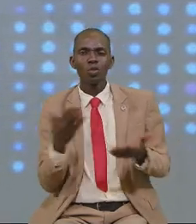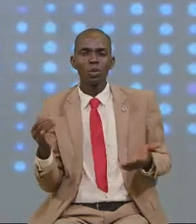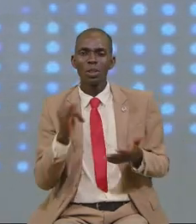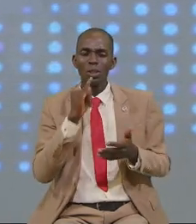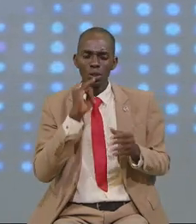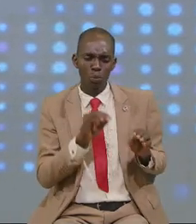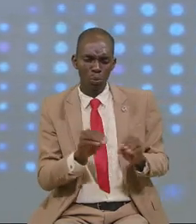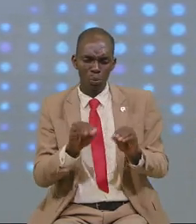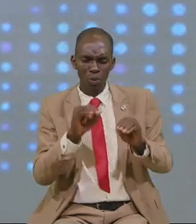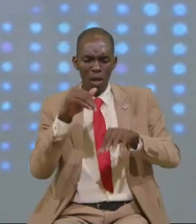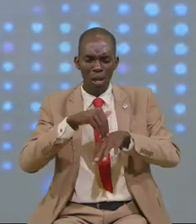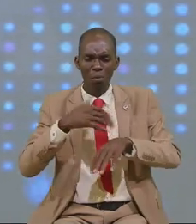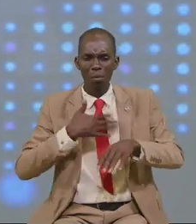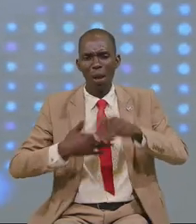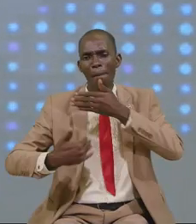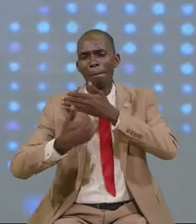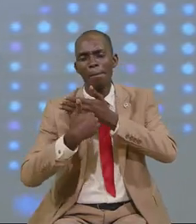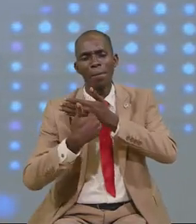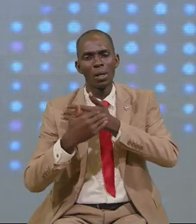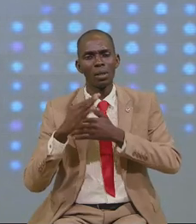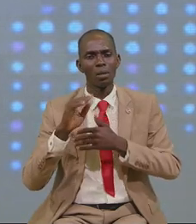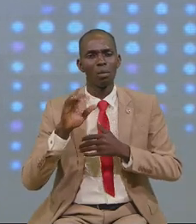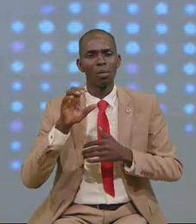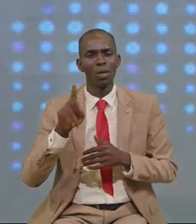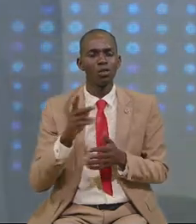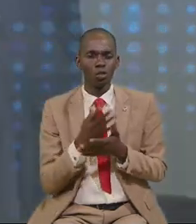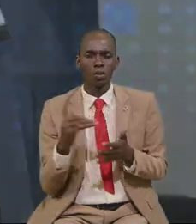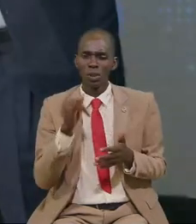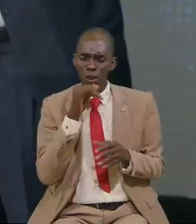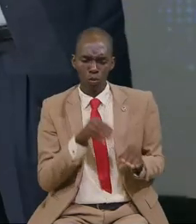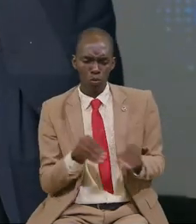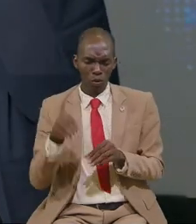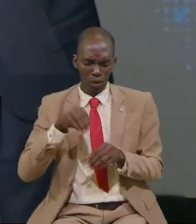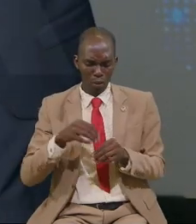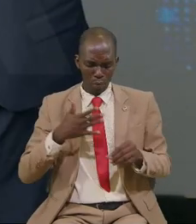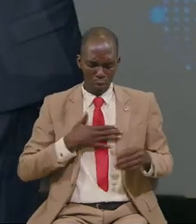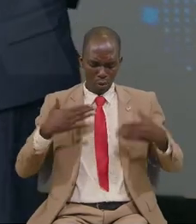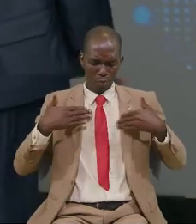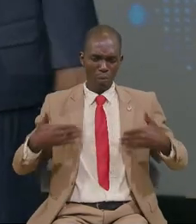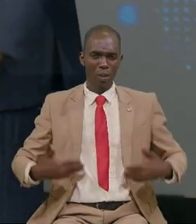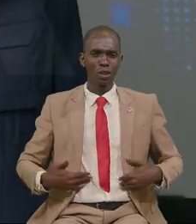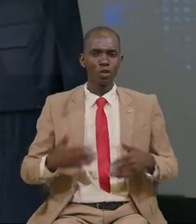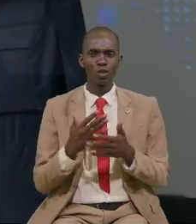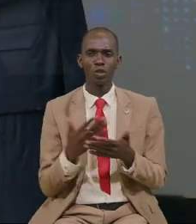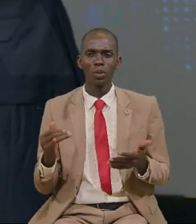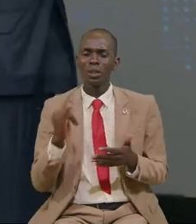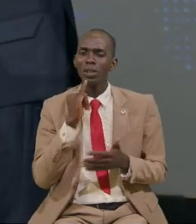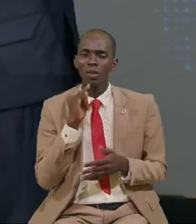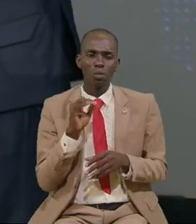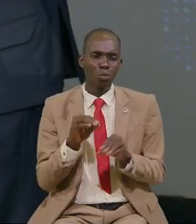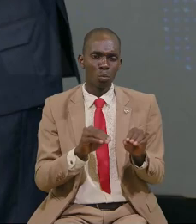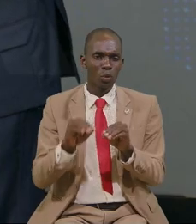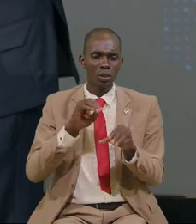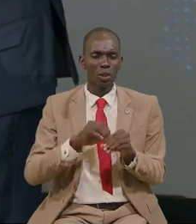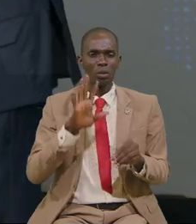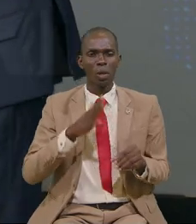back. Something is working in my thigh. Something is moving in my stomach. What did you